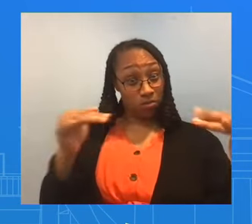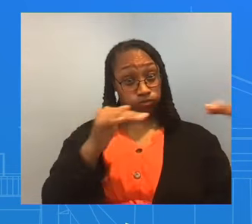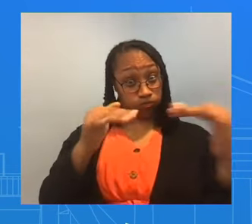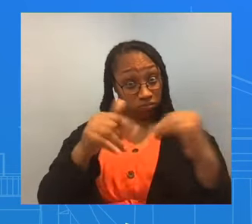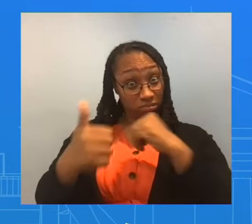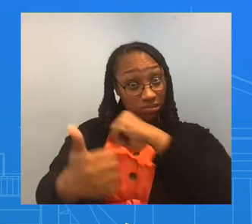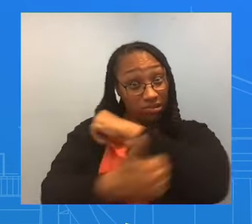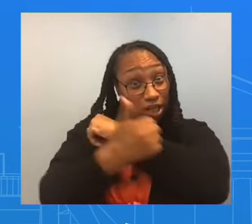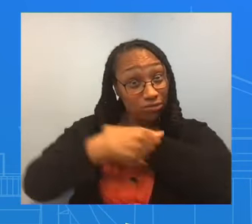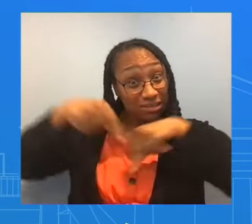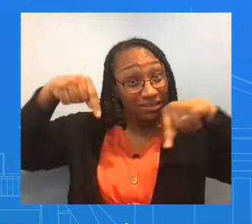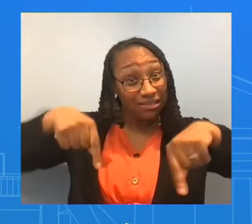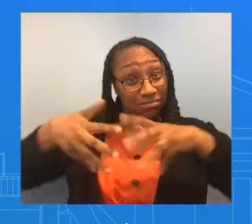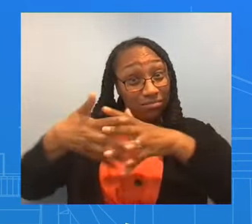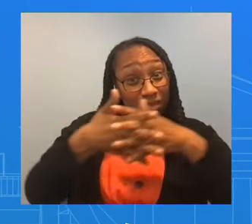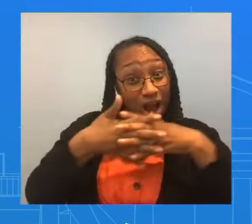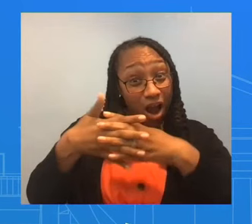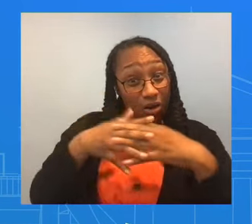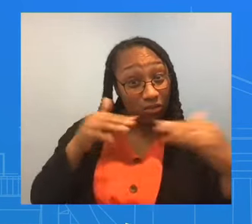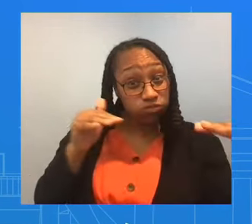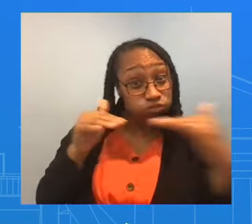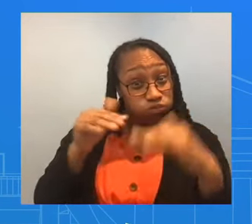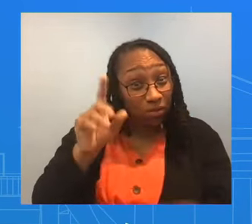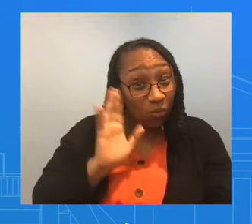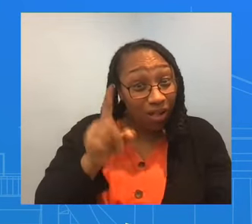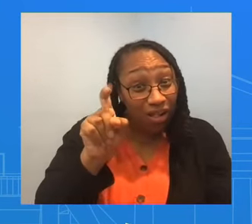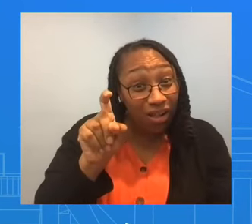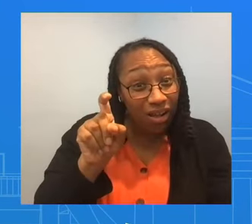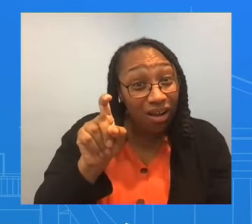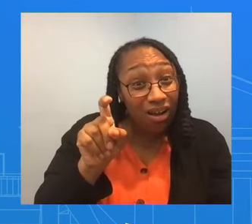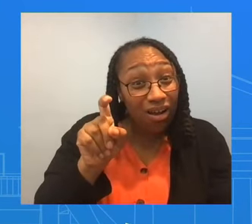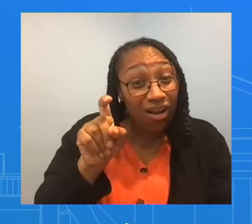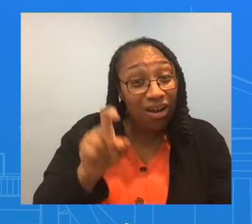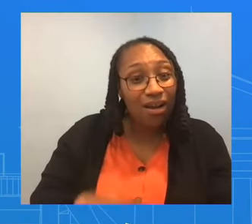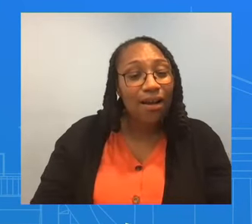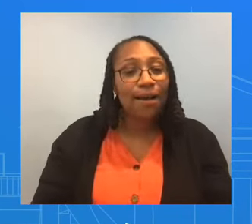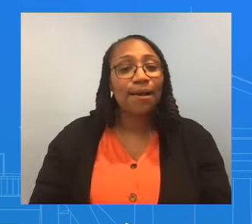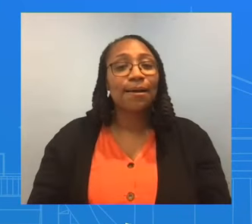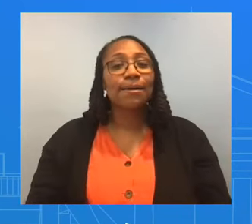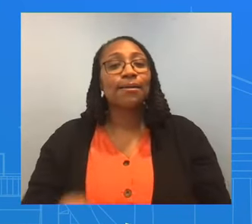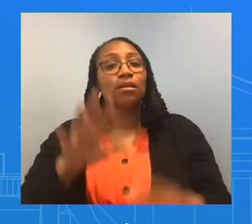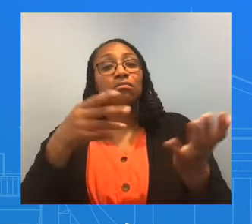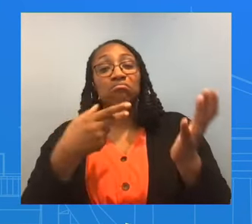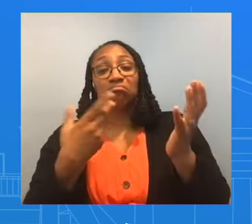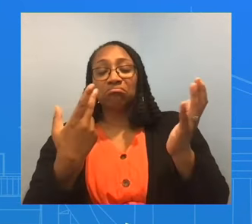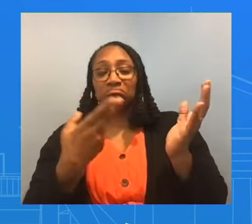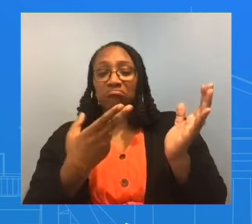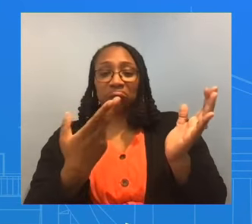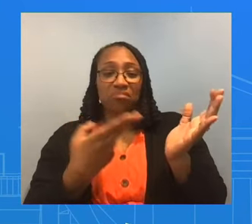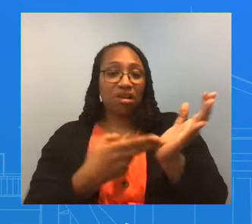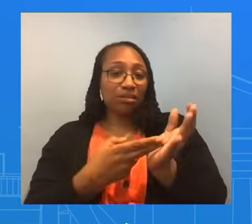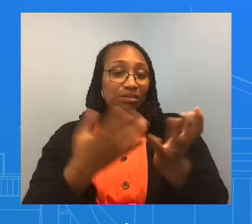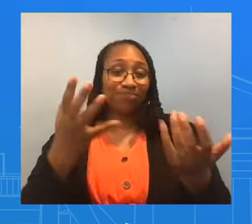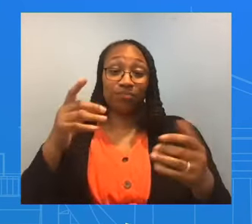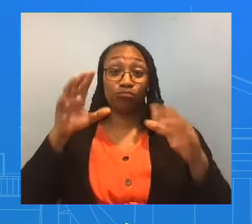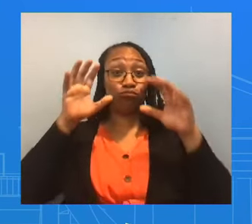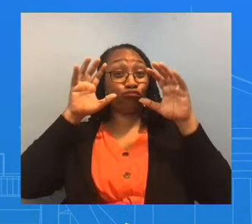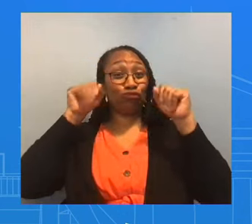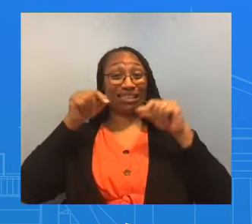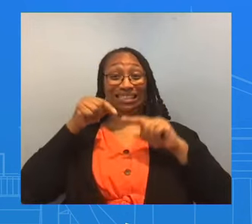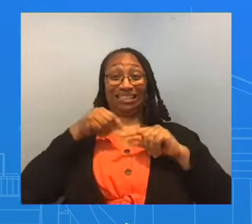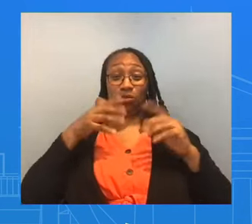what I will say is what I just kind of reiterated, what the president's focus is on. He's focusing on delivering for the American people. As it